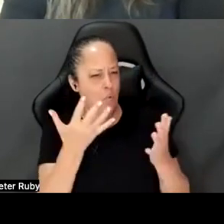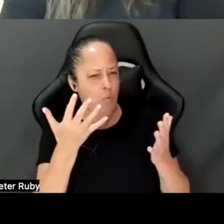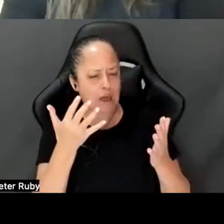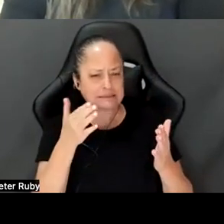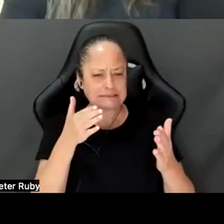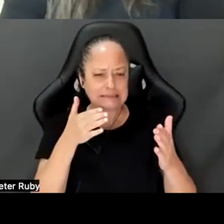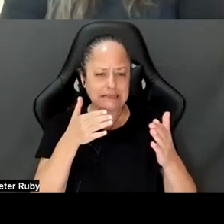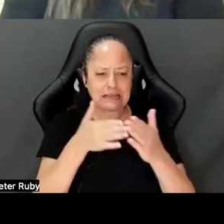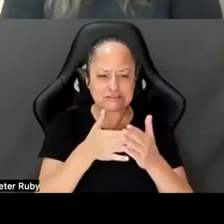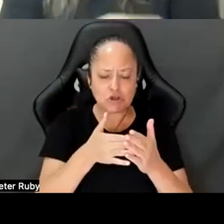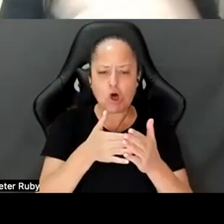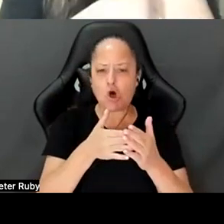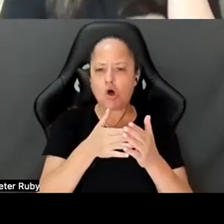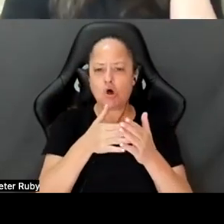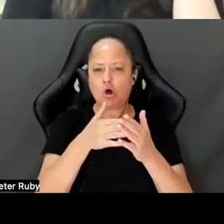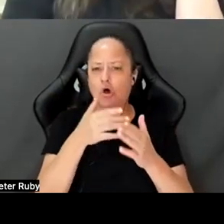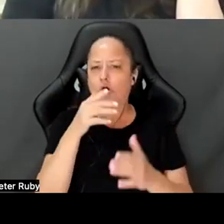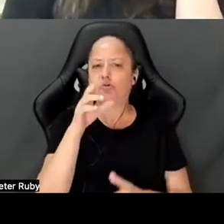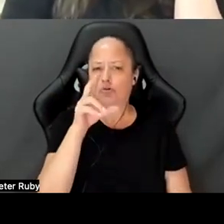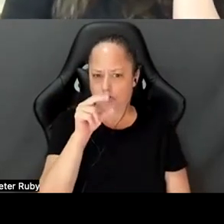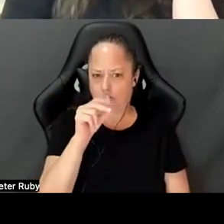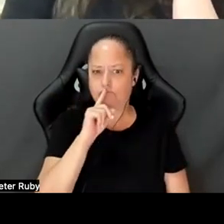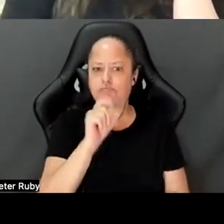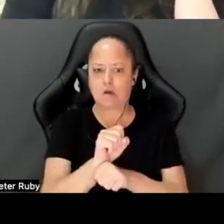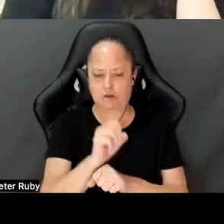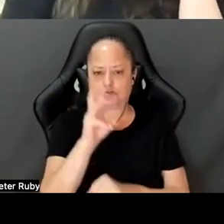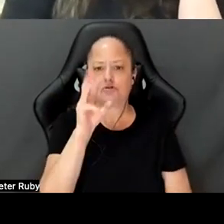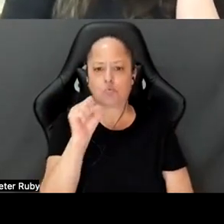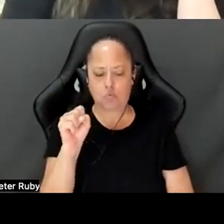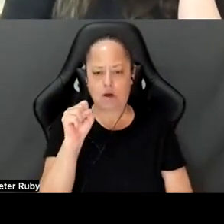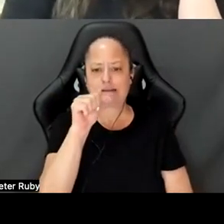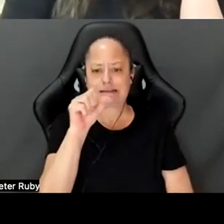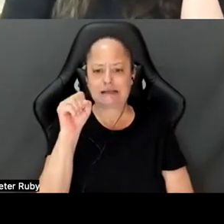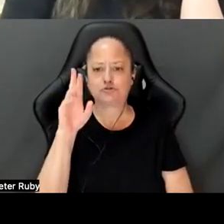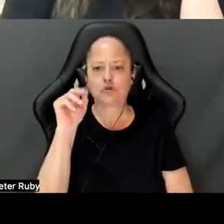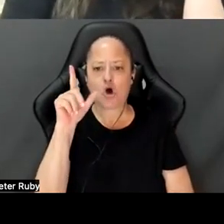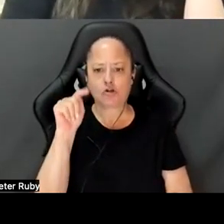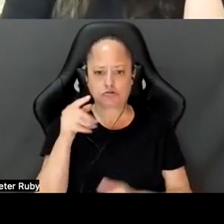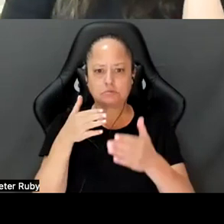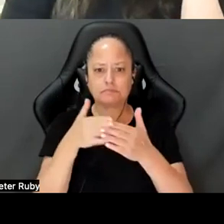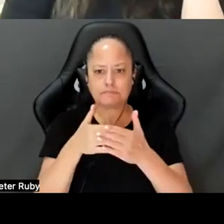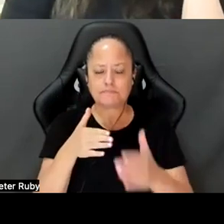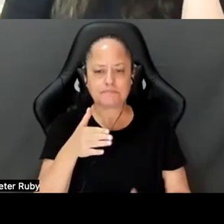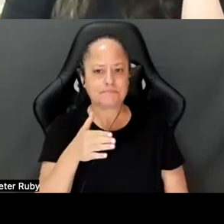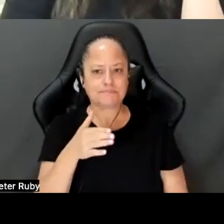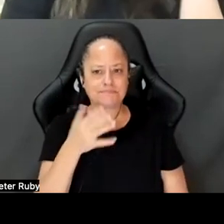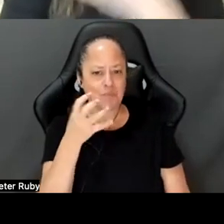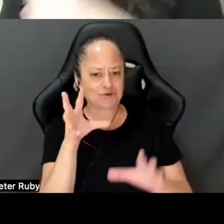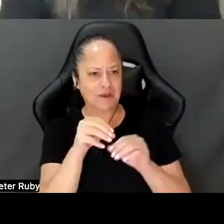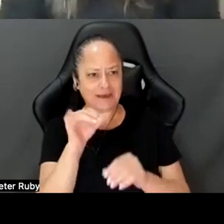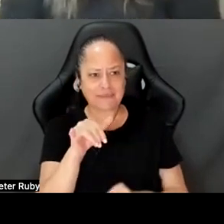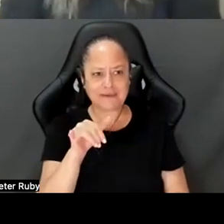I just projecting? I'm like, no, it was. So yeah, sorry, I just want to tag that on. Mhm.